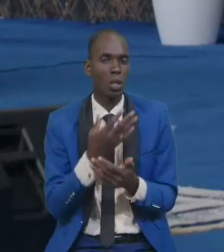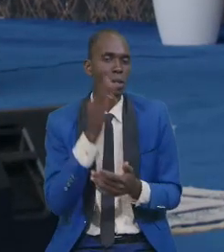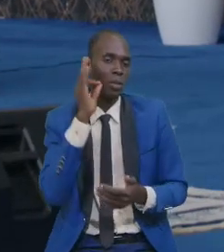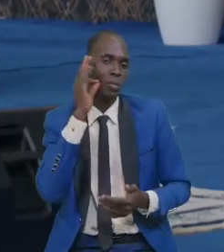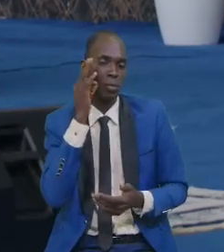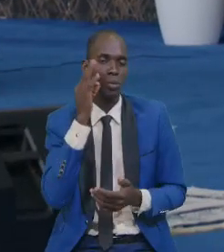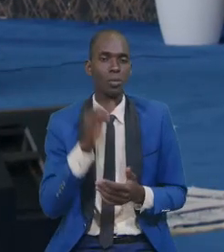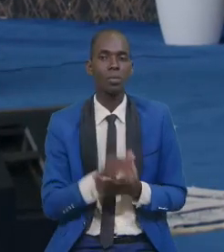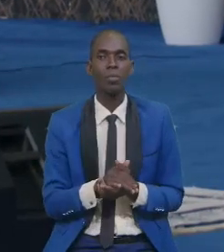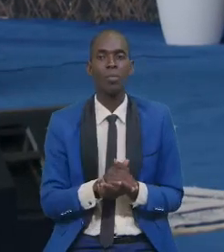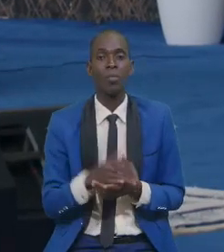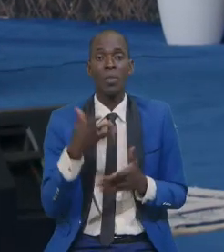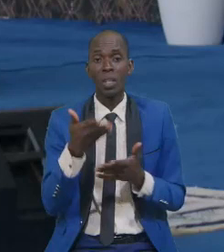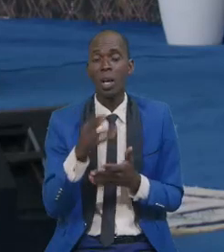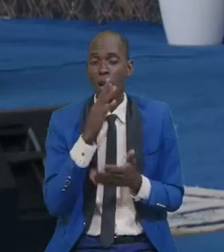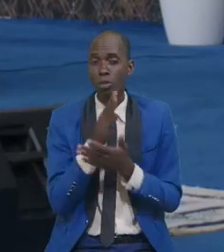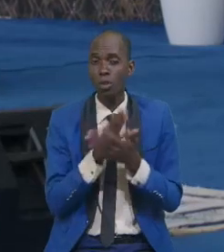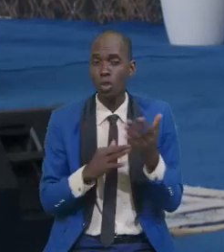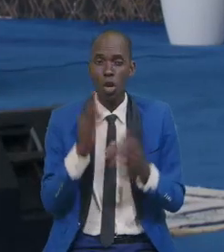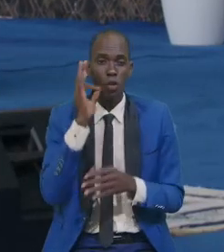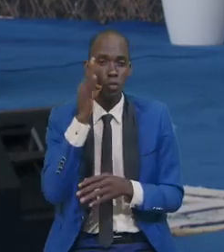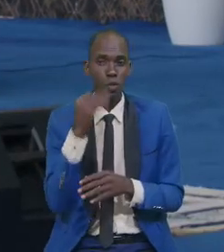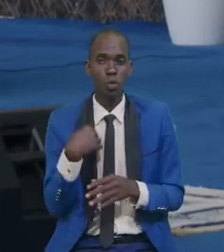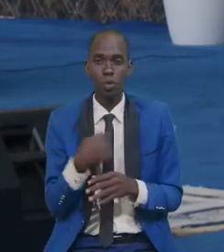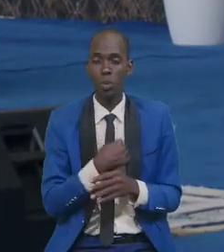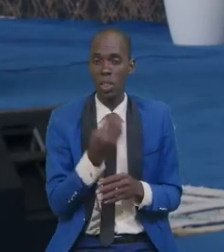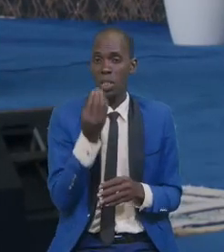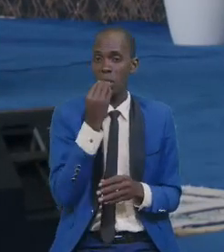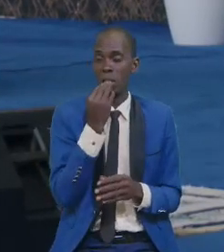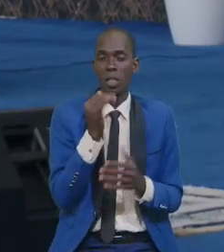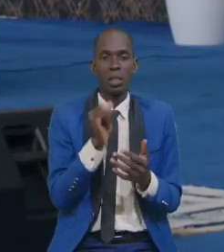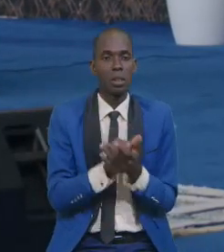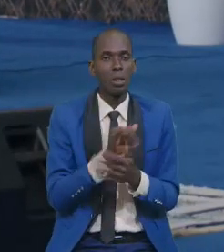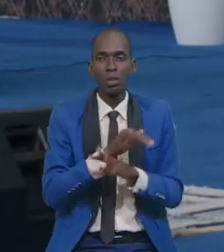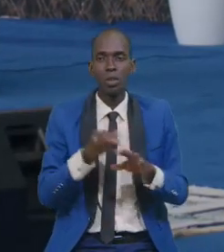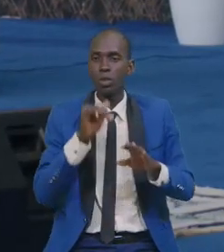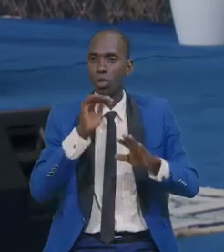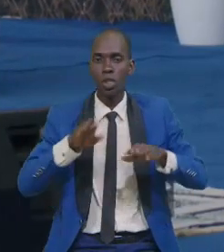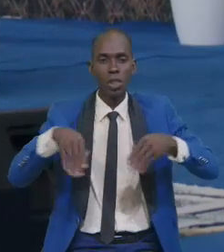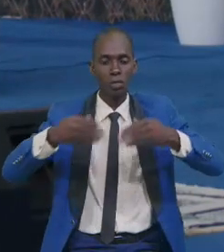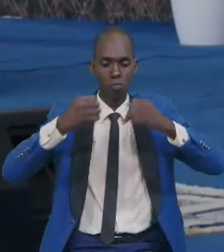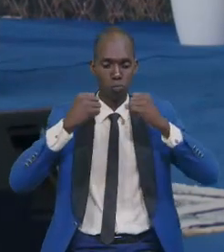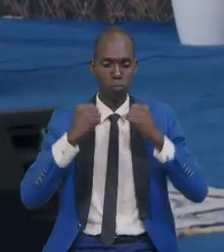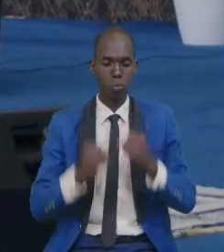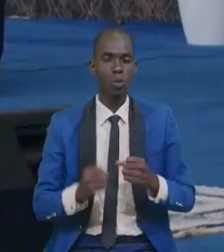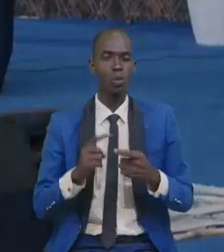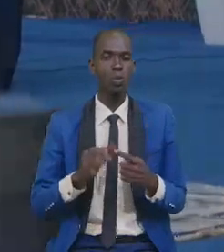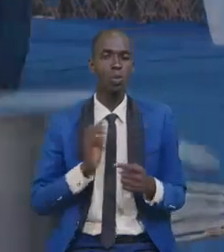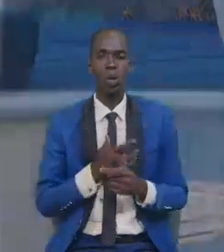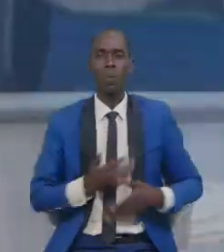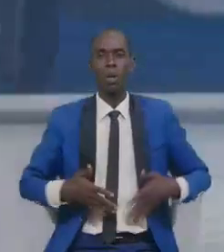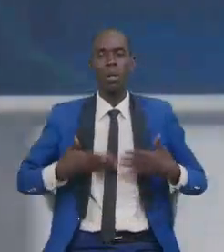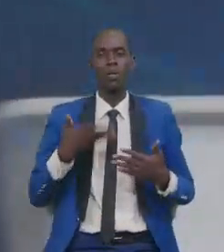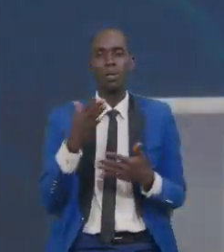that we eat, and it doesn't strengthen our lives. There's too much sugar in